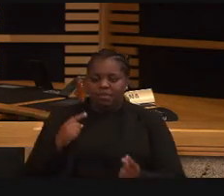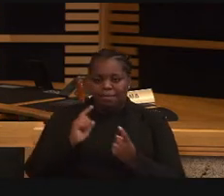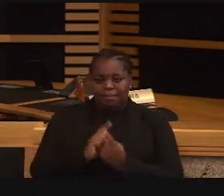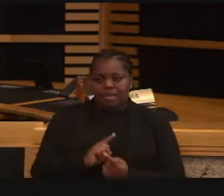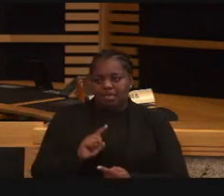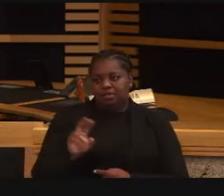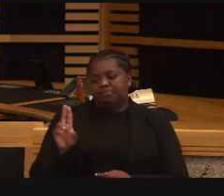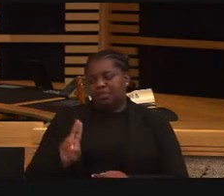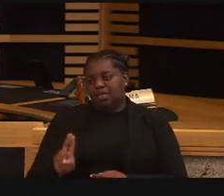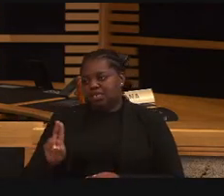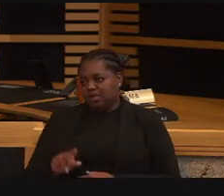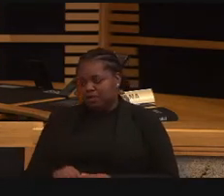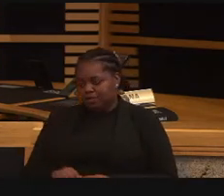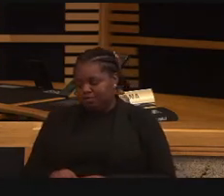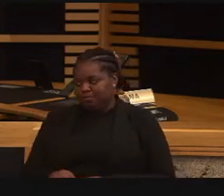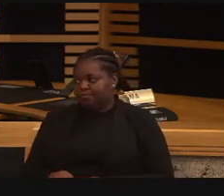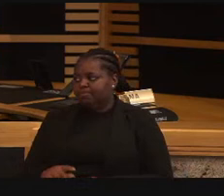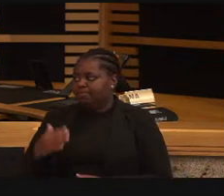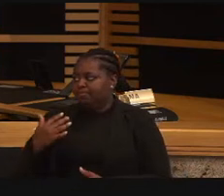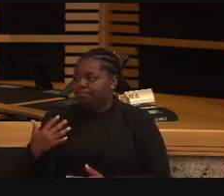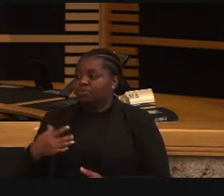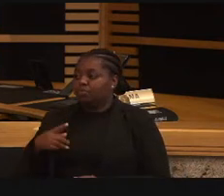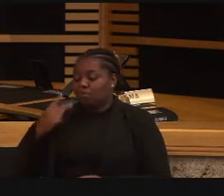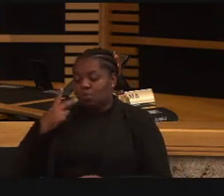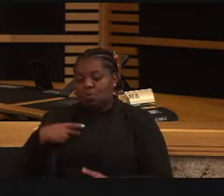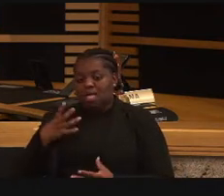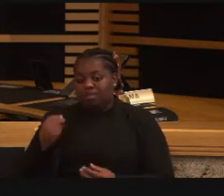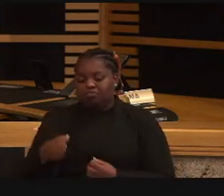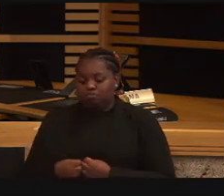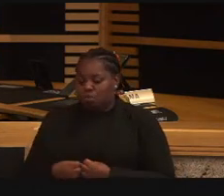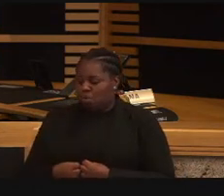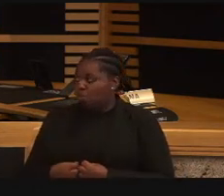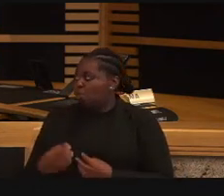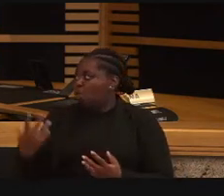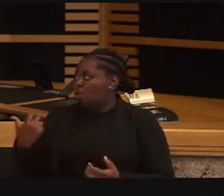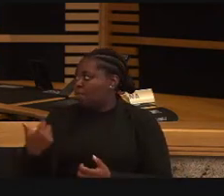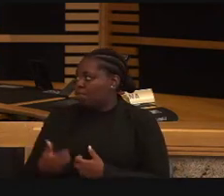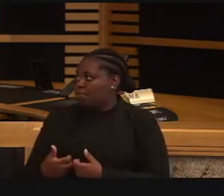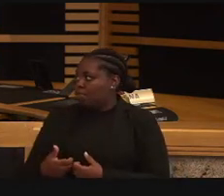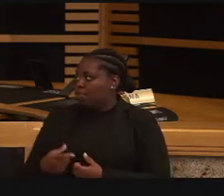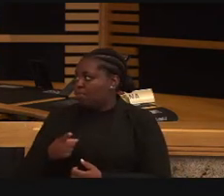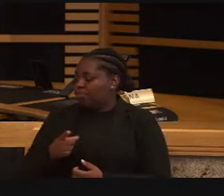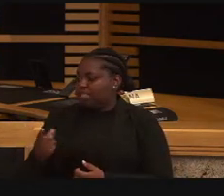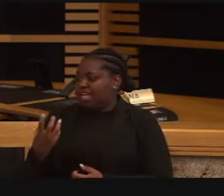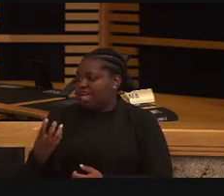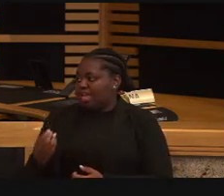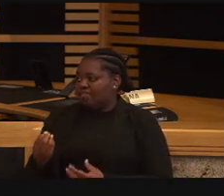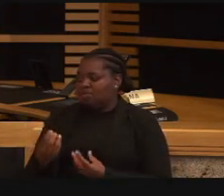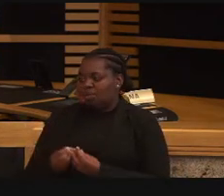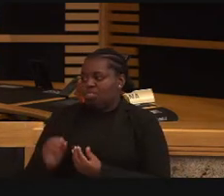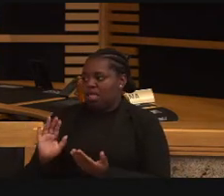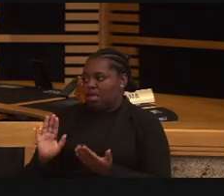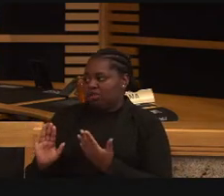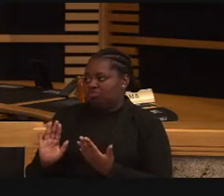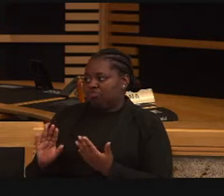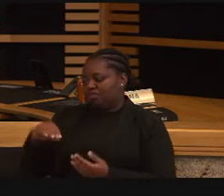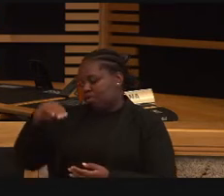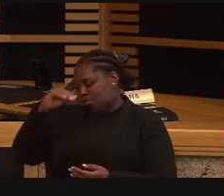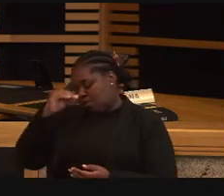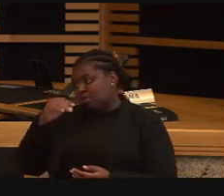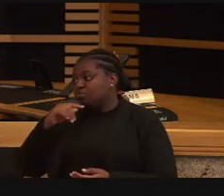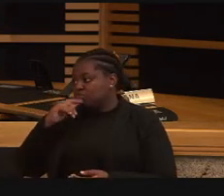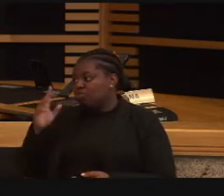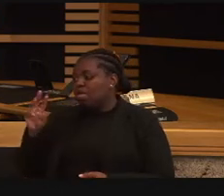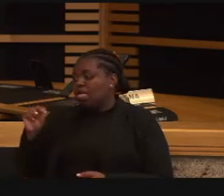eMthatha efikela kwiingxaki ebezicaba zikhona phaya OR Tambo ne-traffic officers awafika